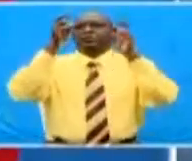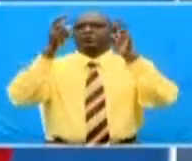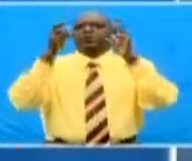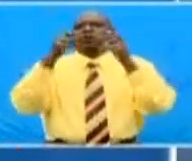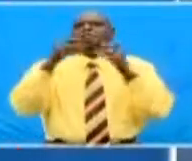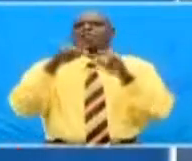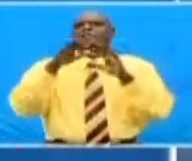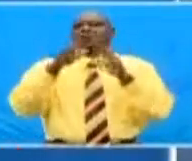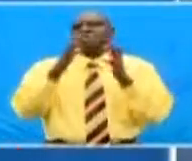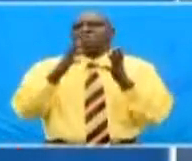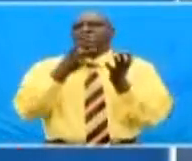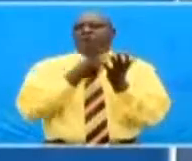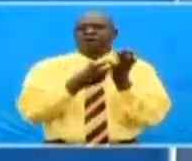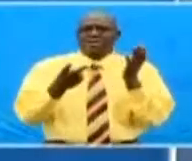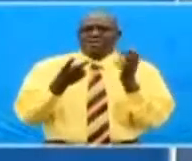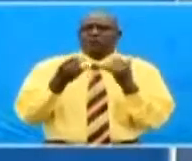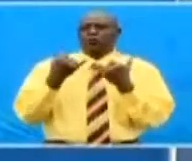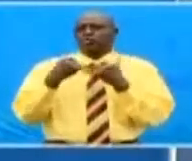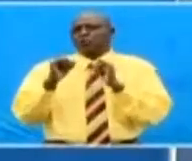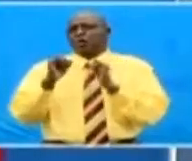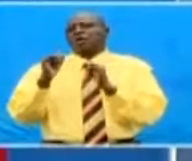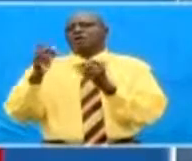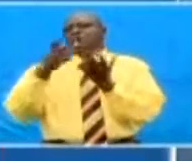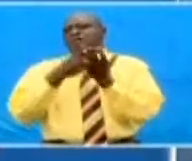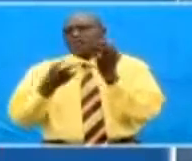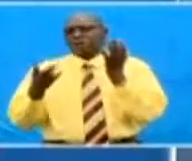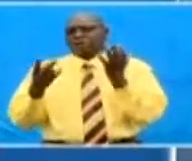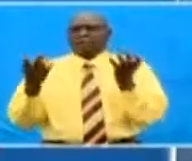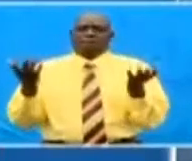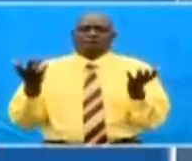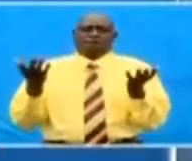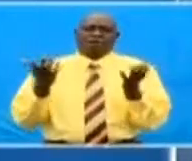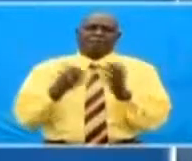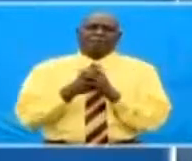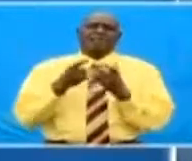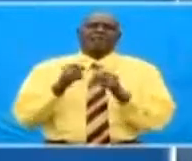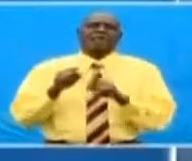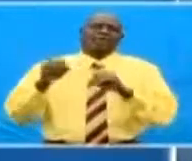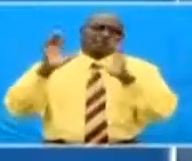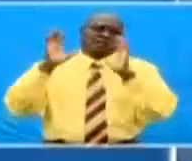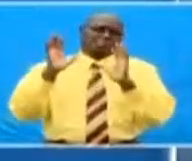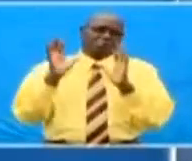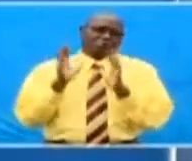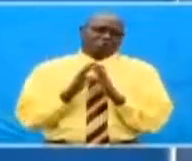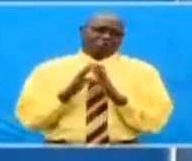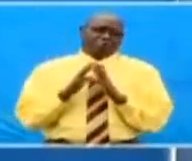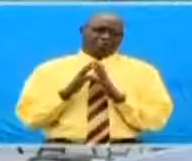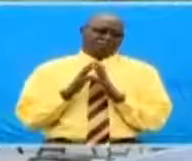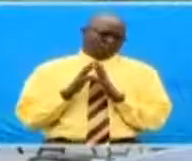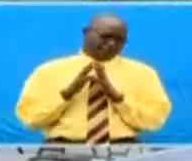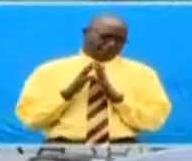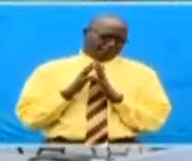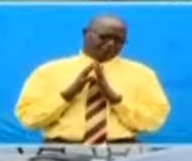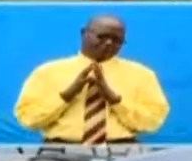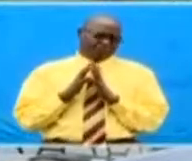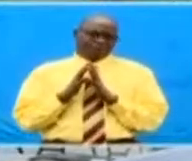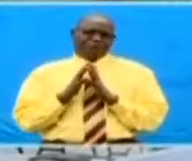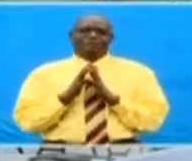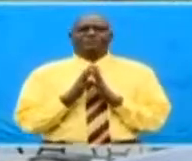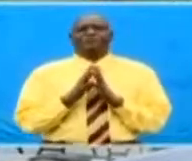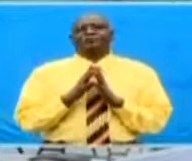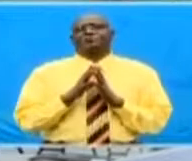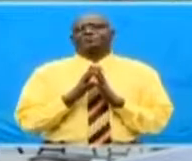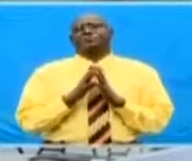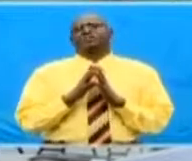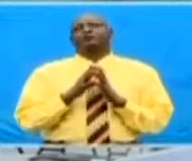failing, trying something and failing and giving up along the way. But it also brings in the aspect of, you know, people want to succeed very quickly. You want to